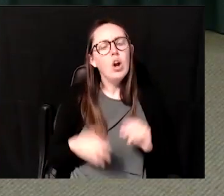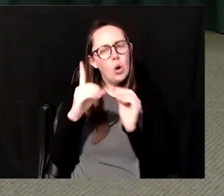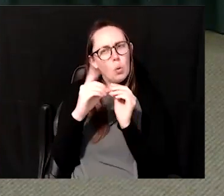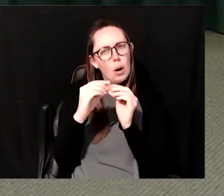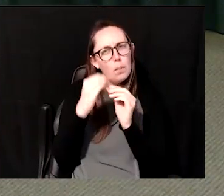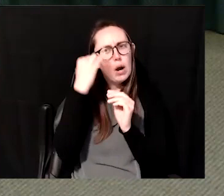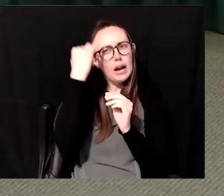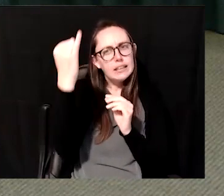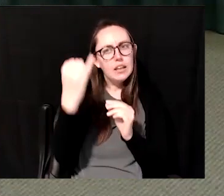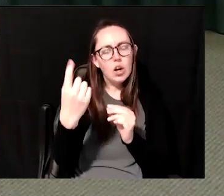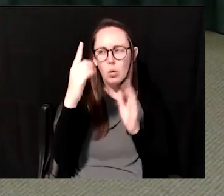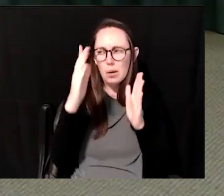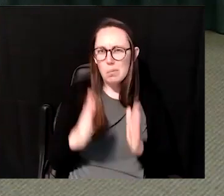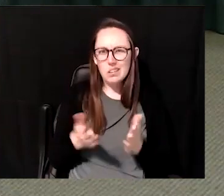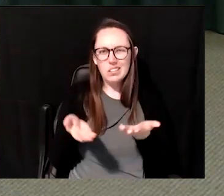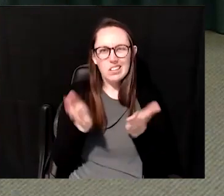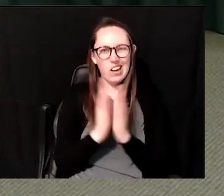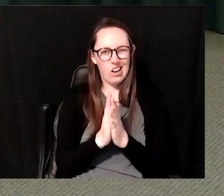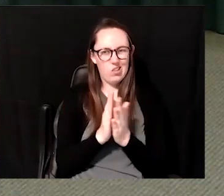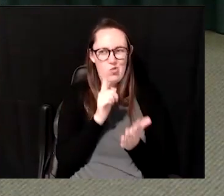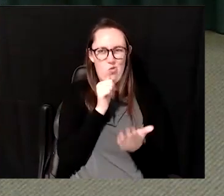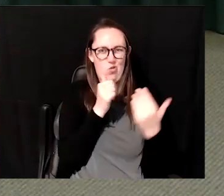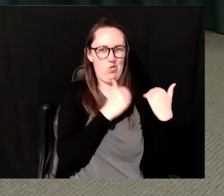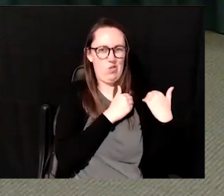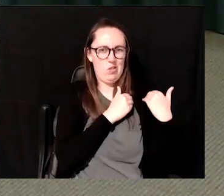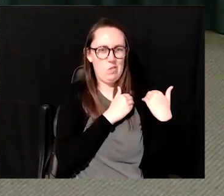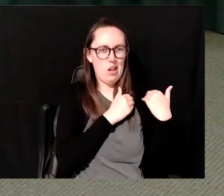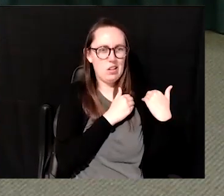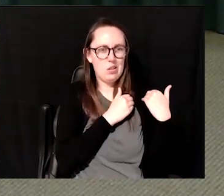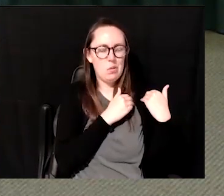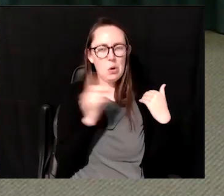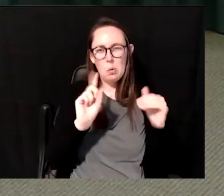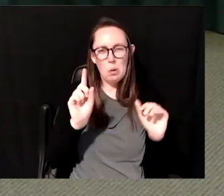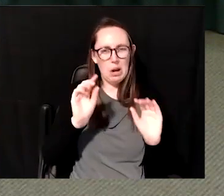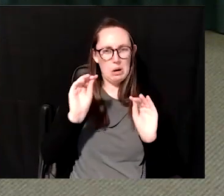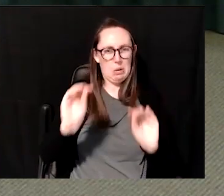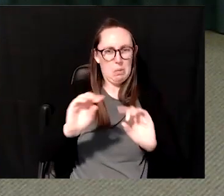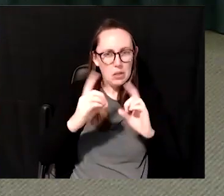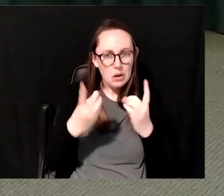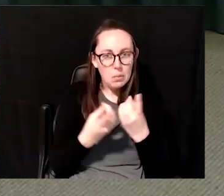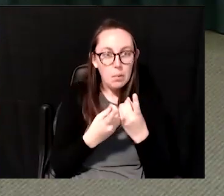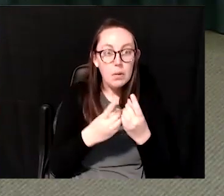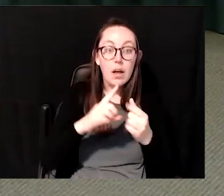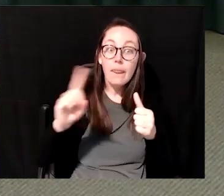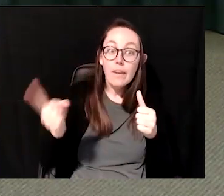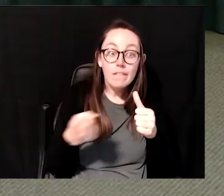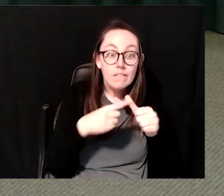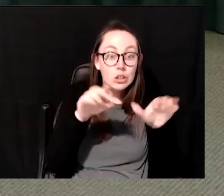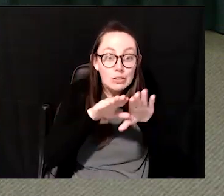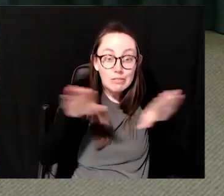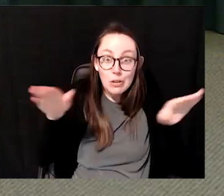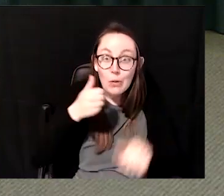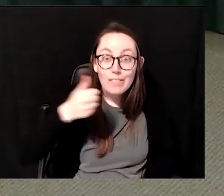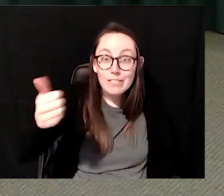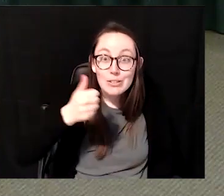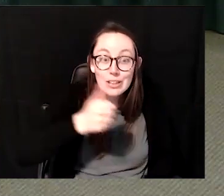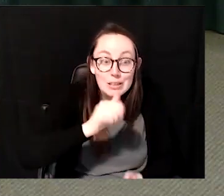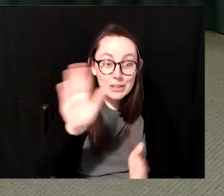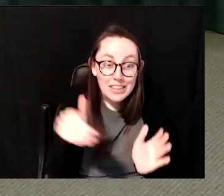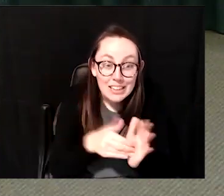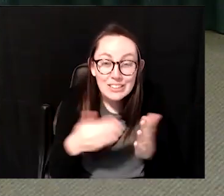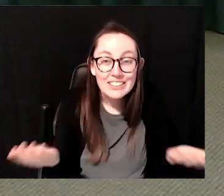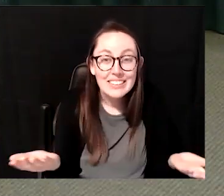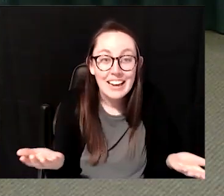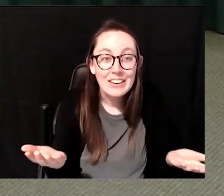live put it in the first floor of the Transportation Center that's where we talk about